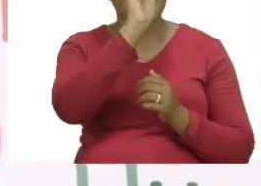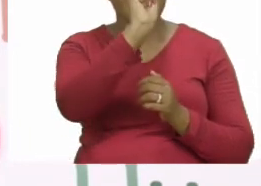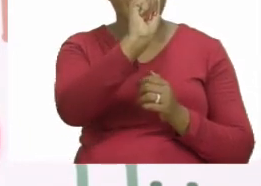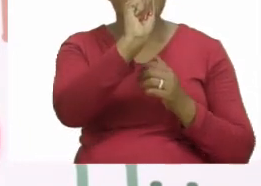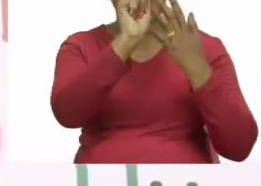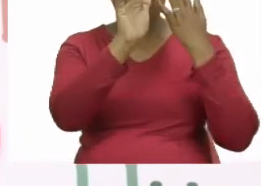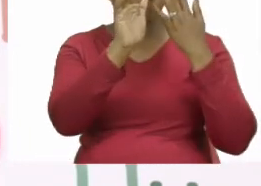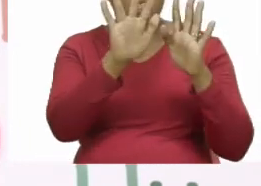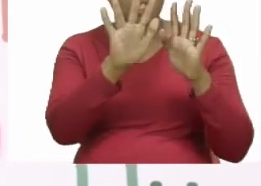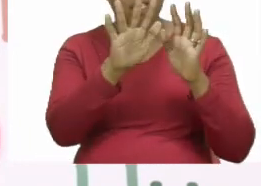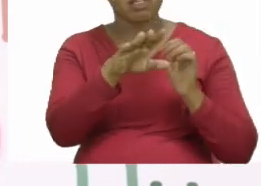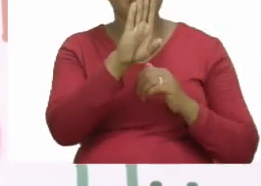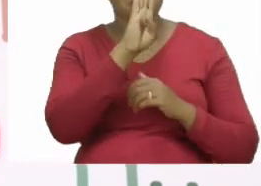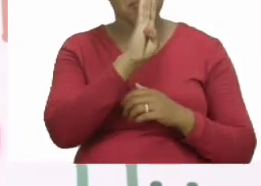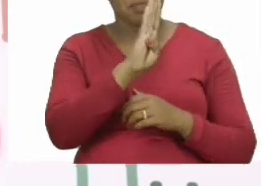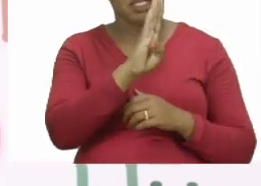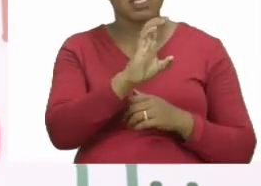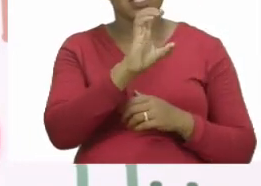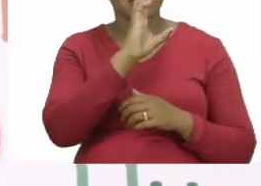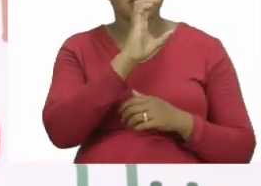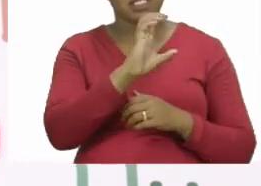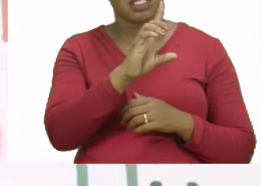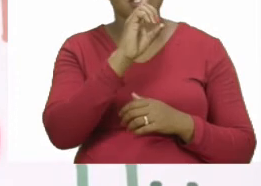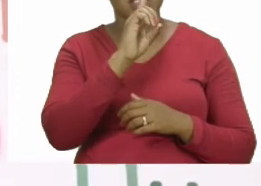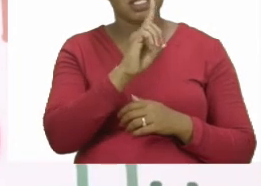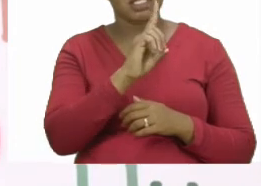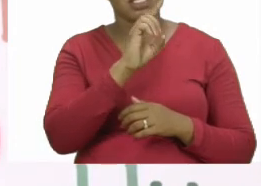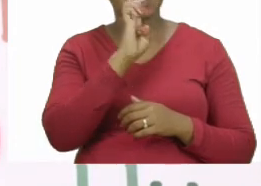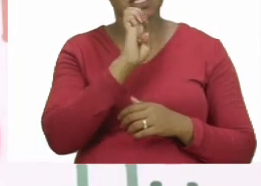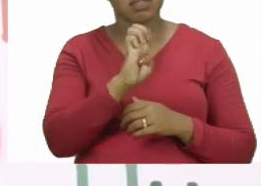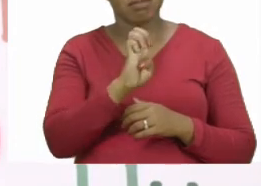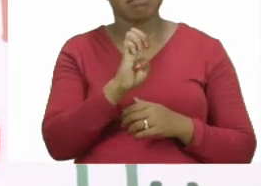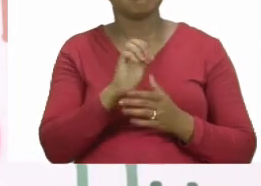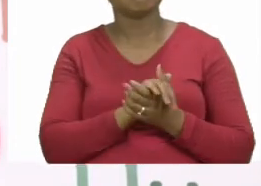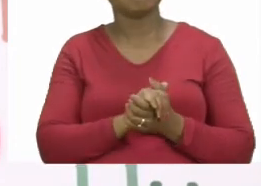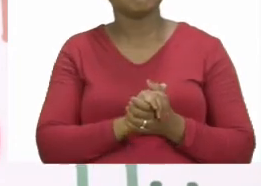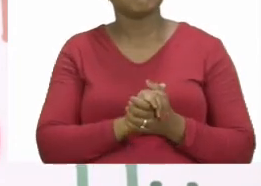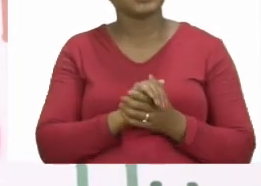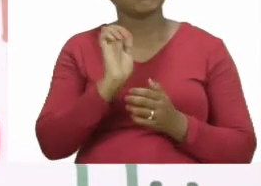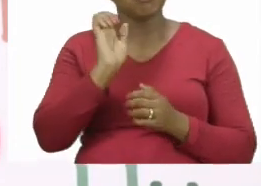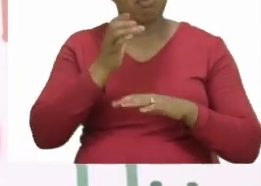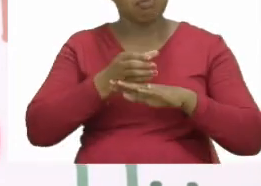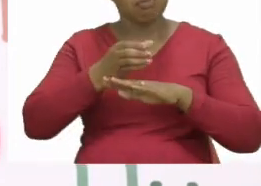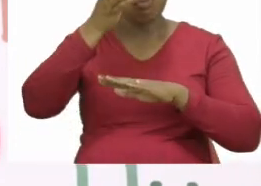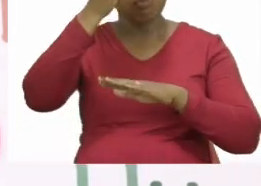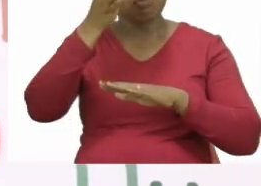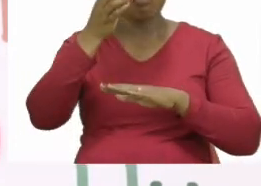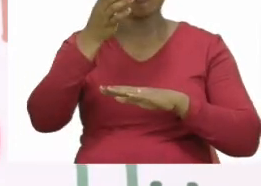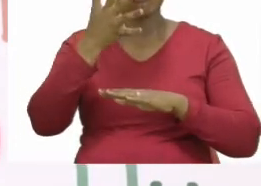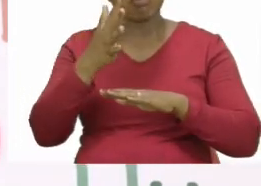the amounts and make sure that you fill up your bottles correctly. Now let's quickly look at